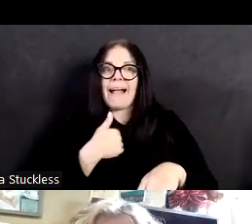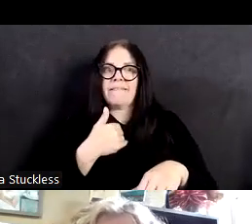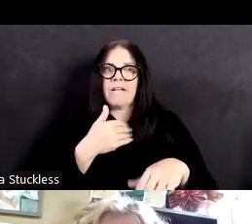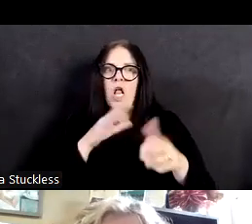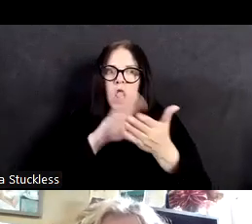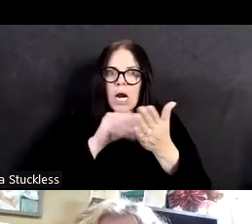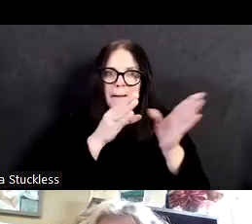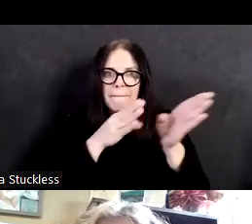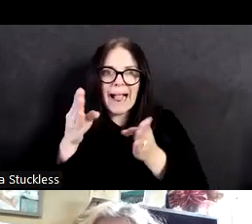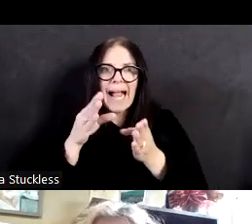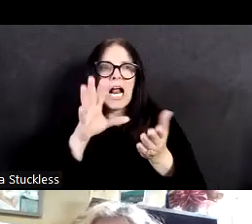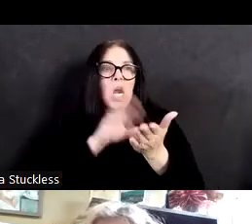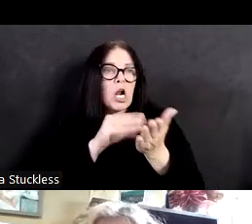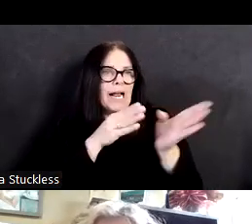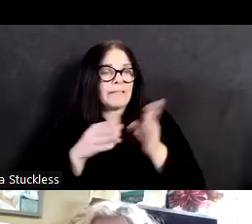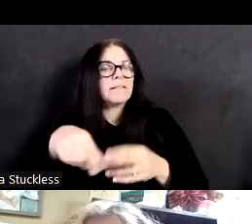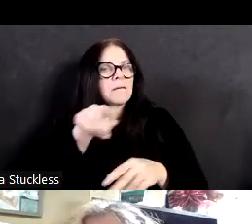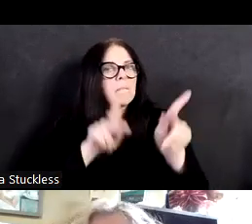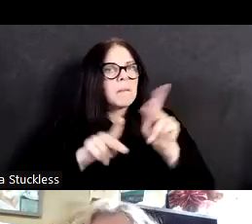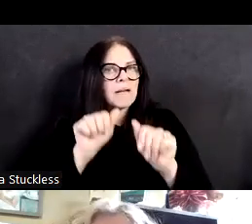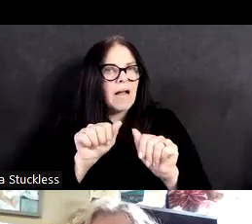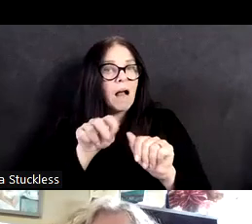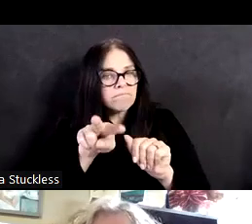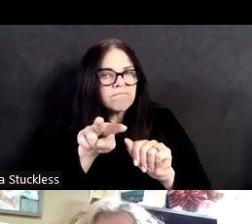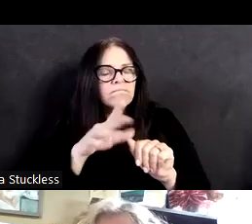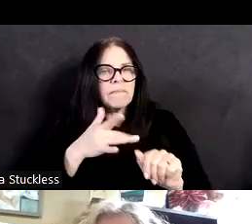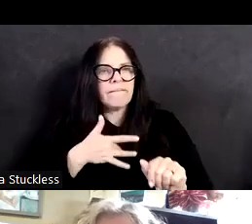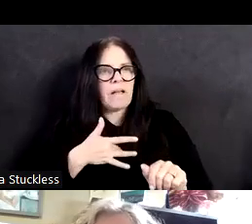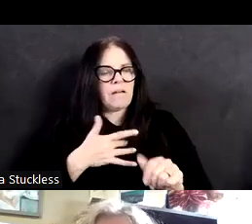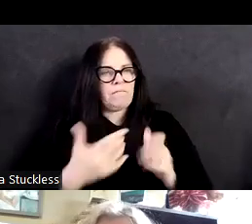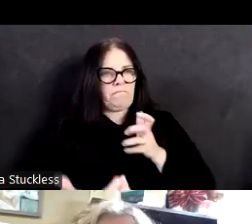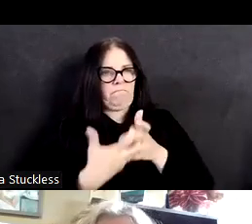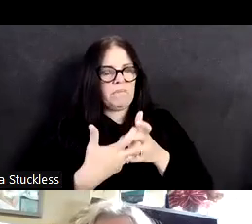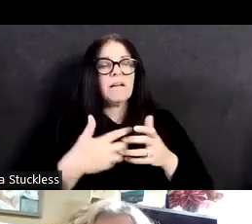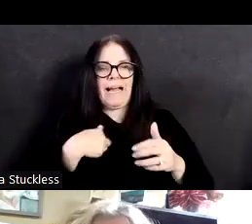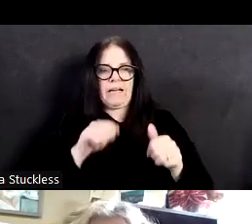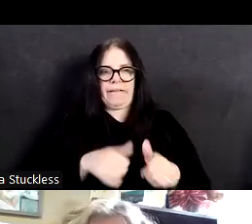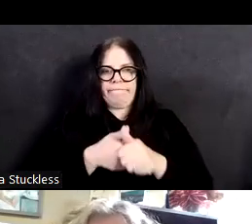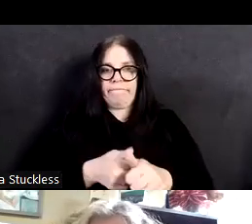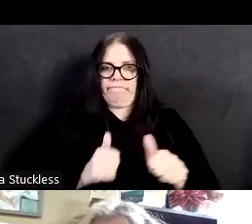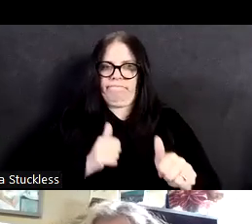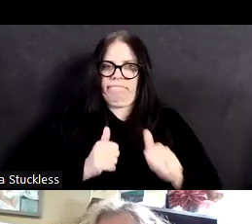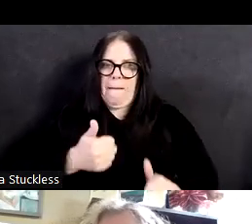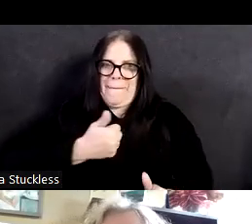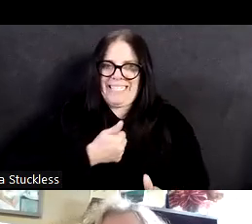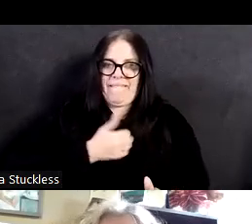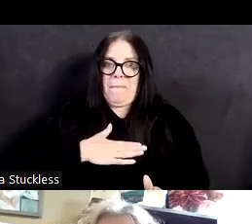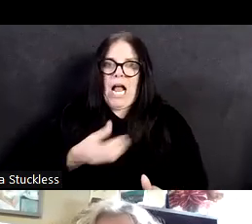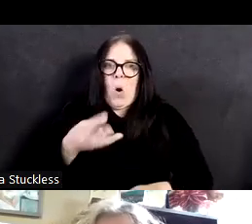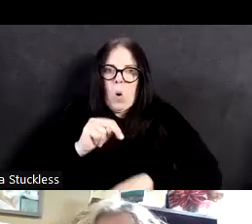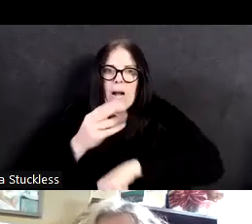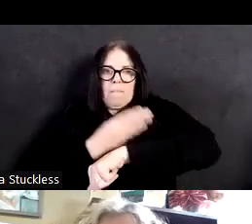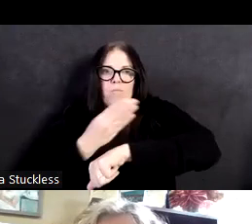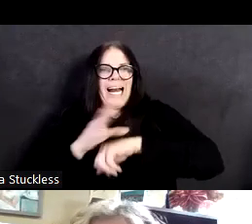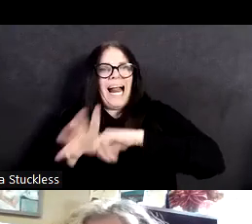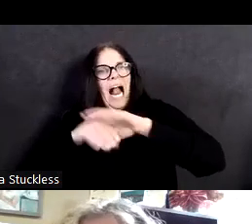could adopt and follow through if they wanted to do their own individual upgrading outside of an